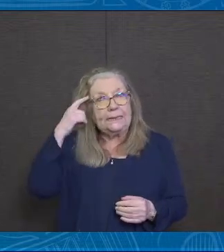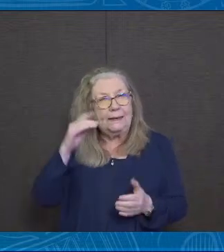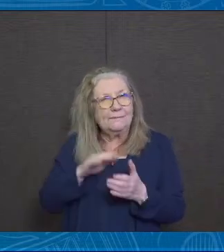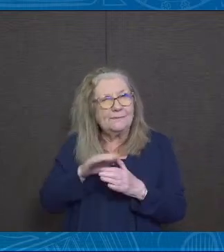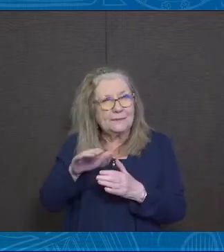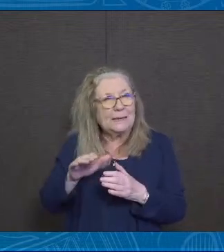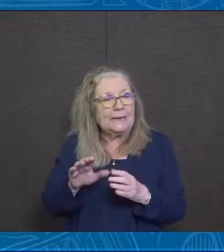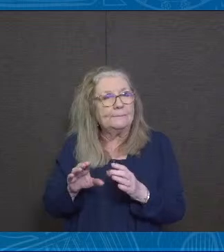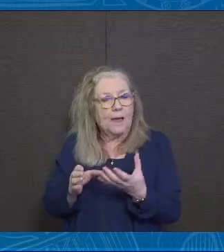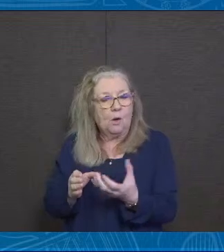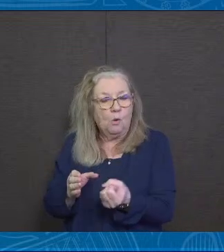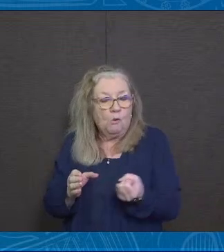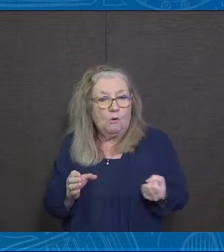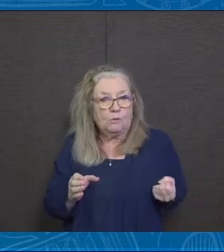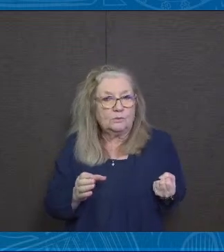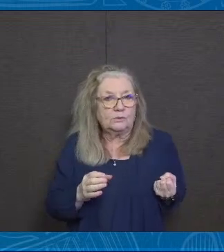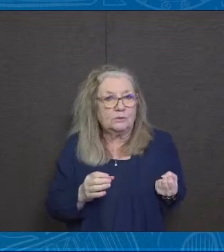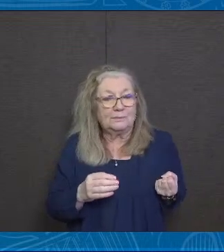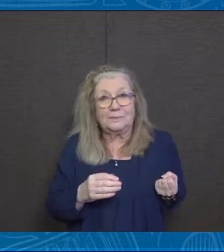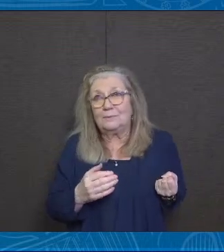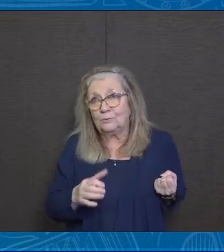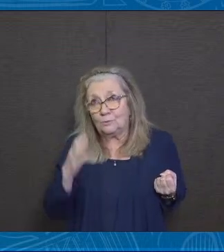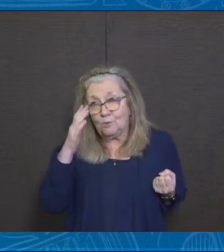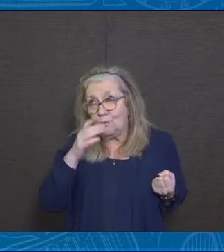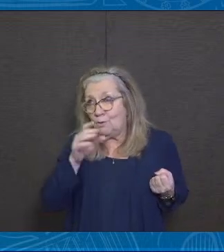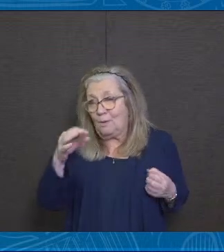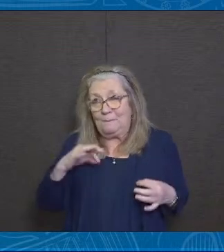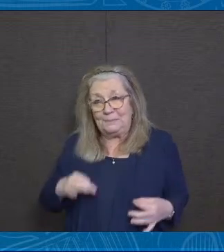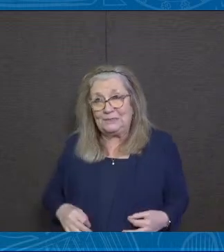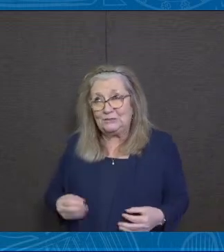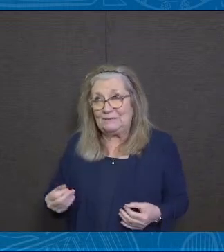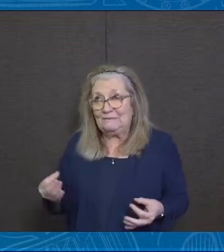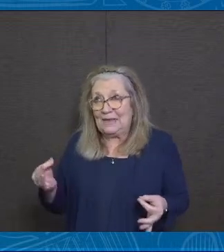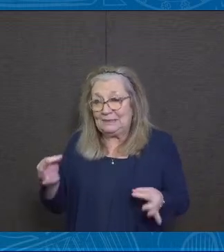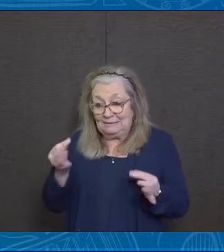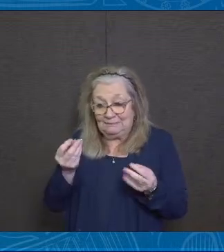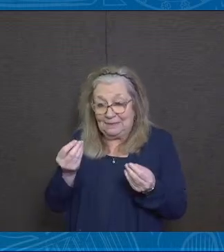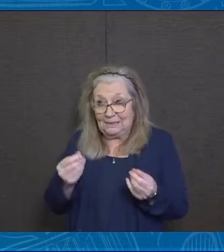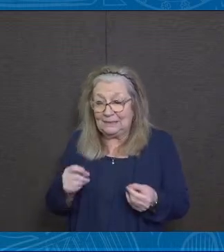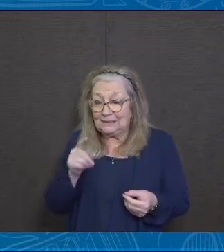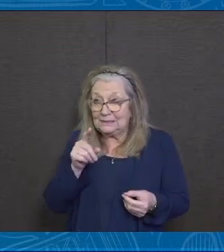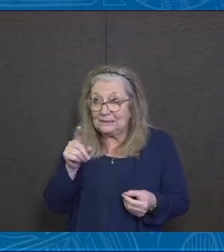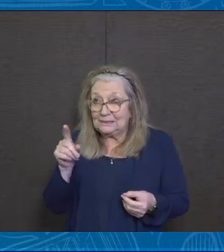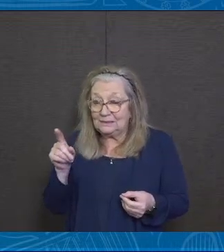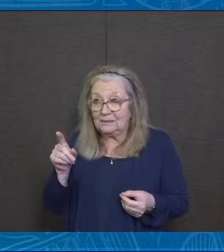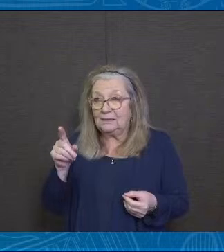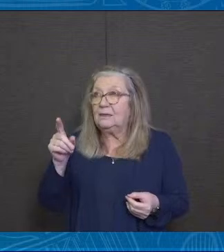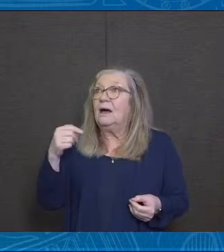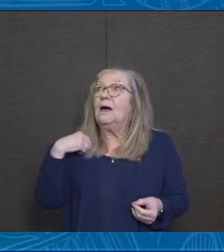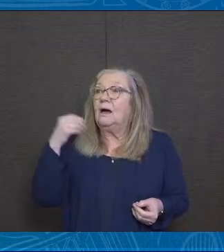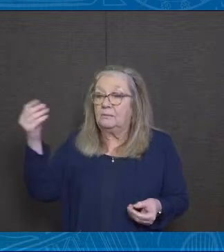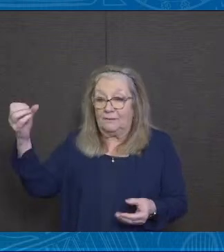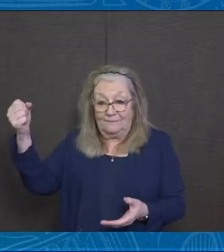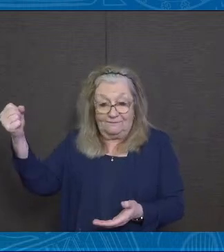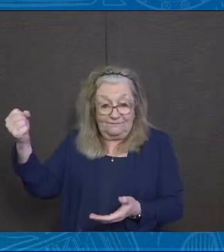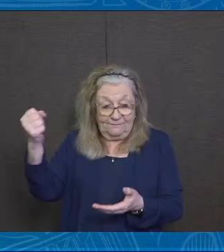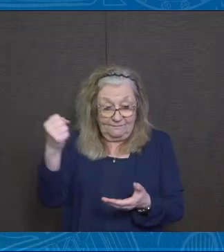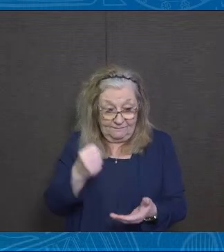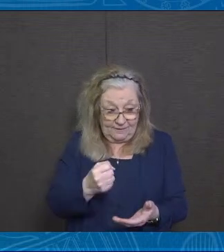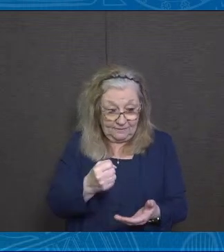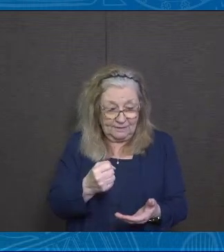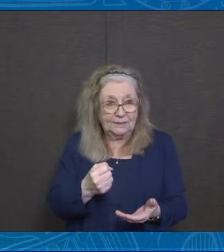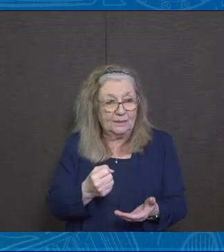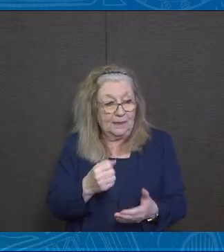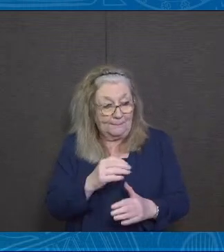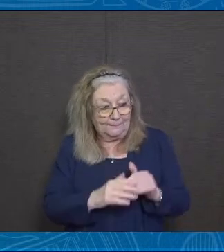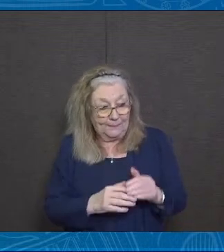there's always a dilemma in the ministries of finance when you have to balance, do you invest front-end load, given your physical constraints and